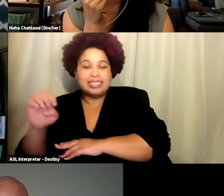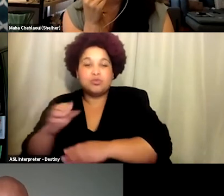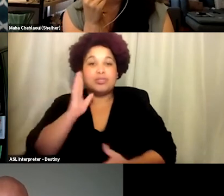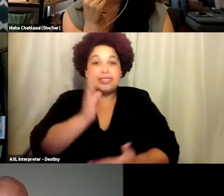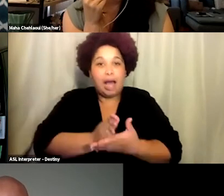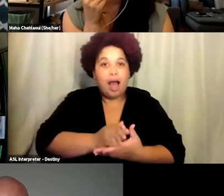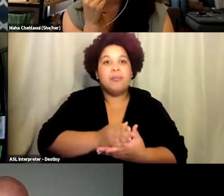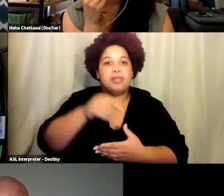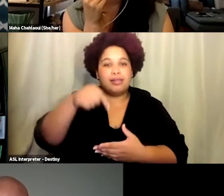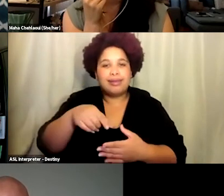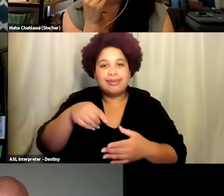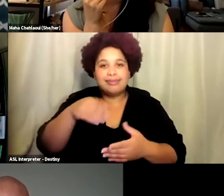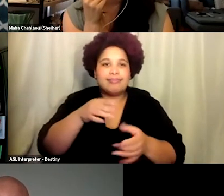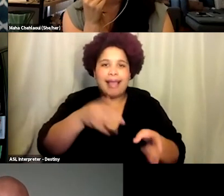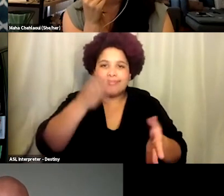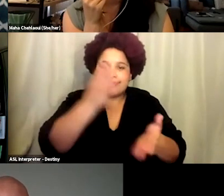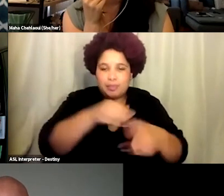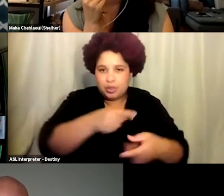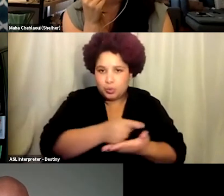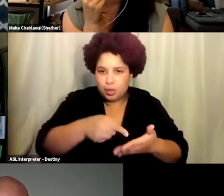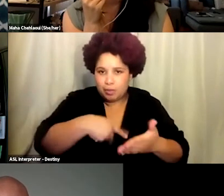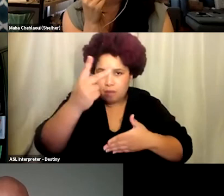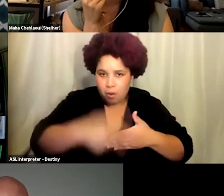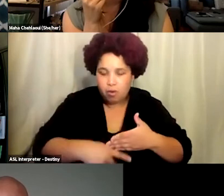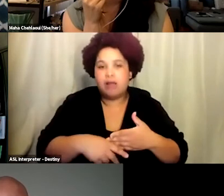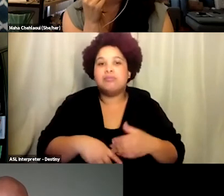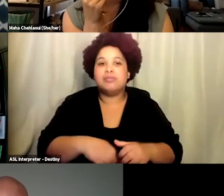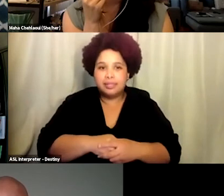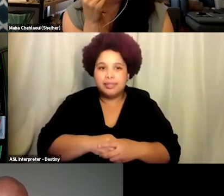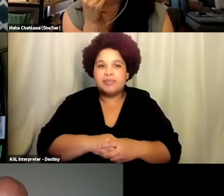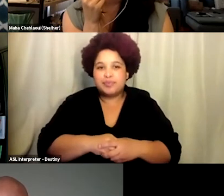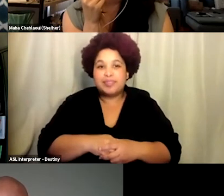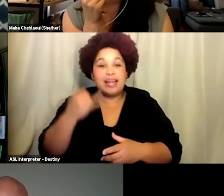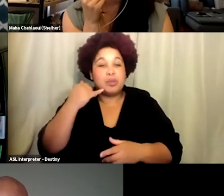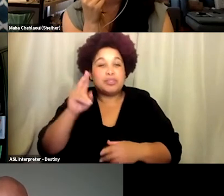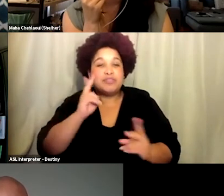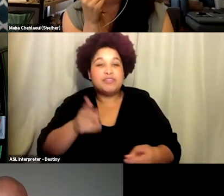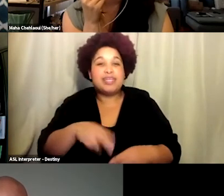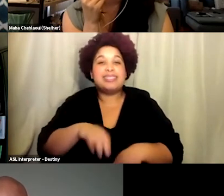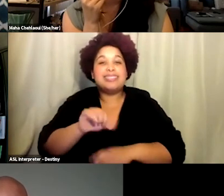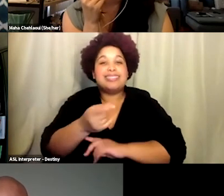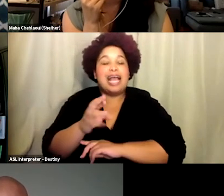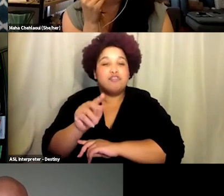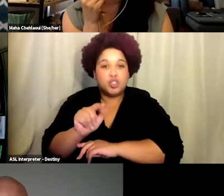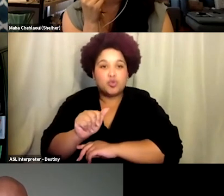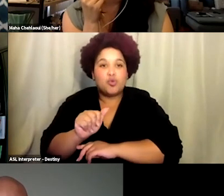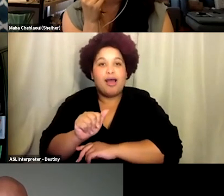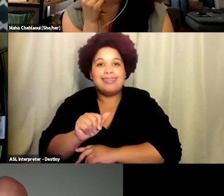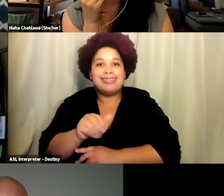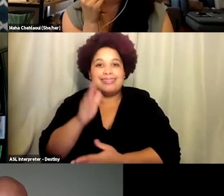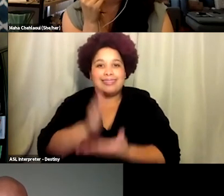programs. Let's use this moment of acceleration. And if you need to visit SAG-AFTRA/Stop the Hate, you can register there for